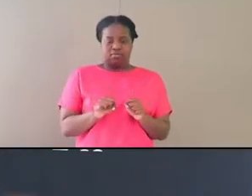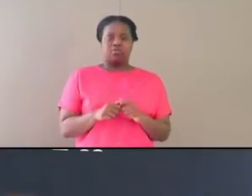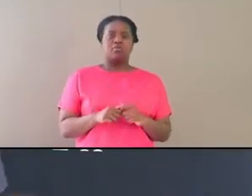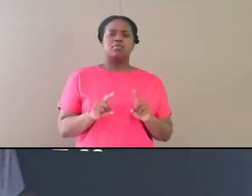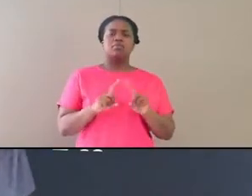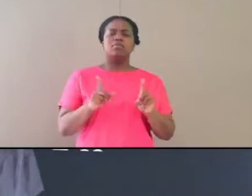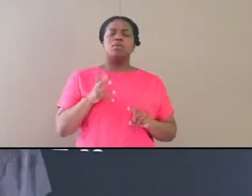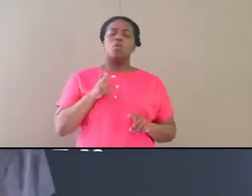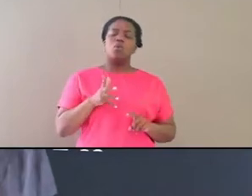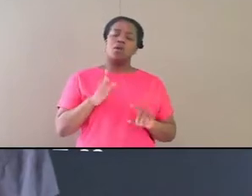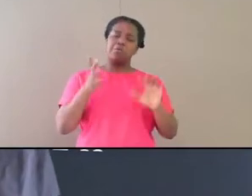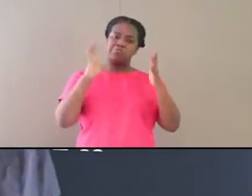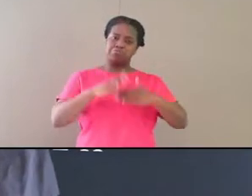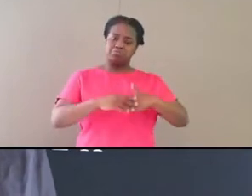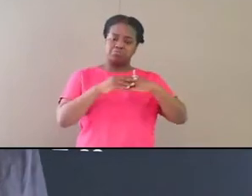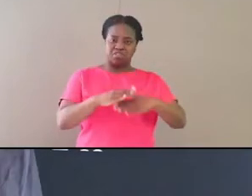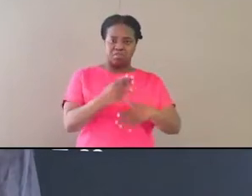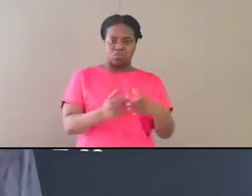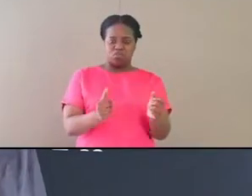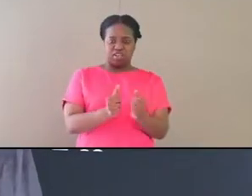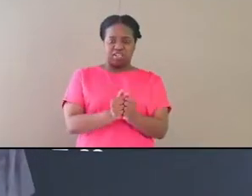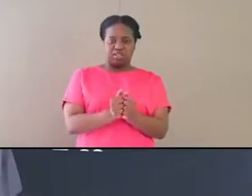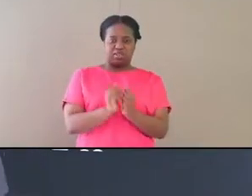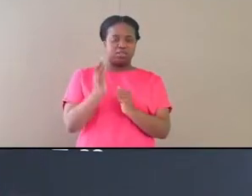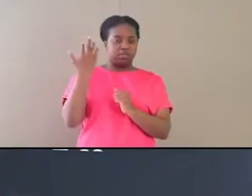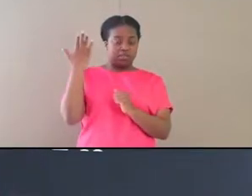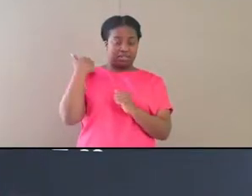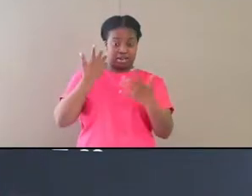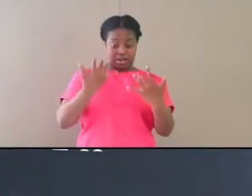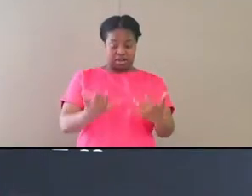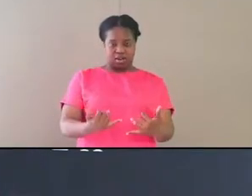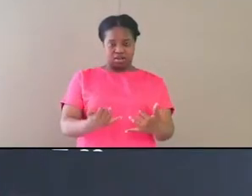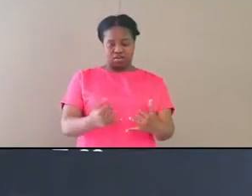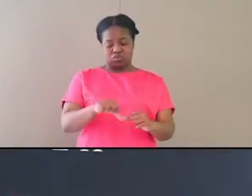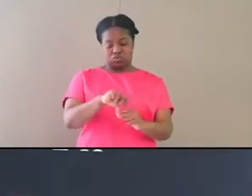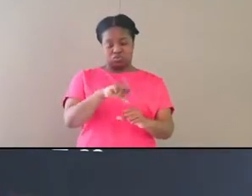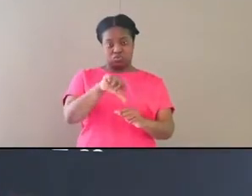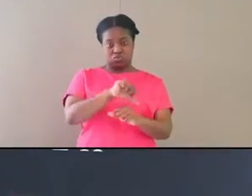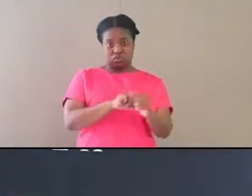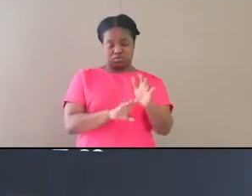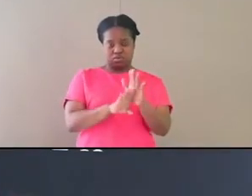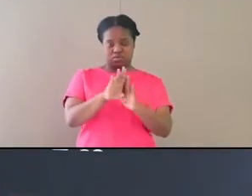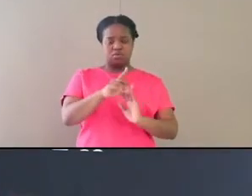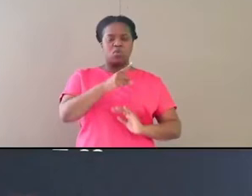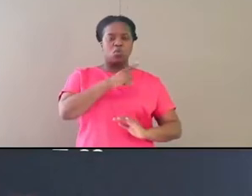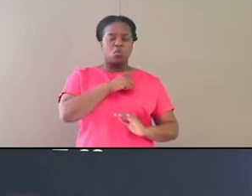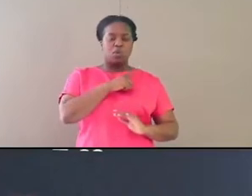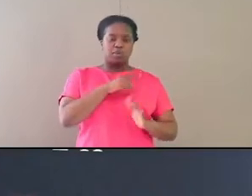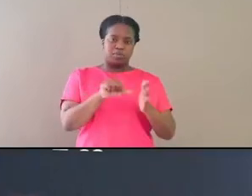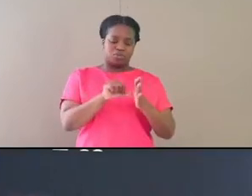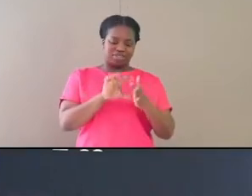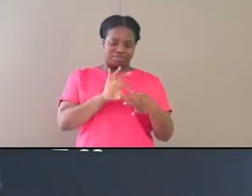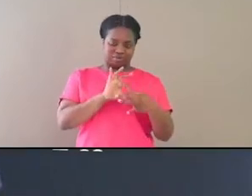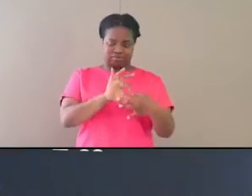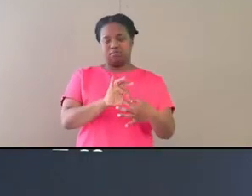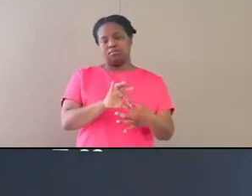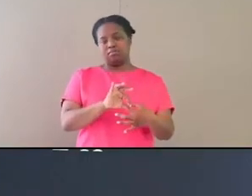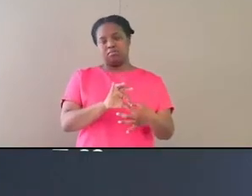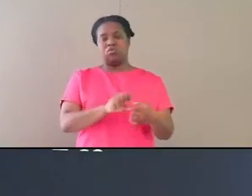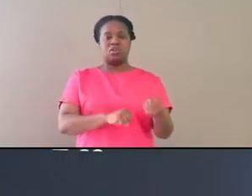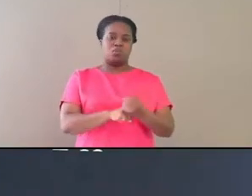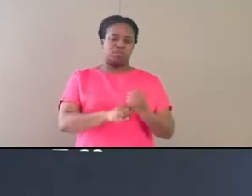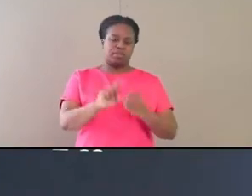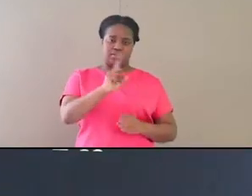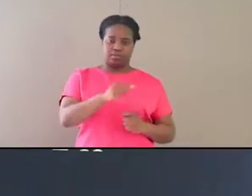want to commend, you know, my colleagues at the time and currently in DSD, because it's also about committed bureaucrats. You know,